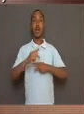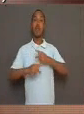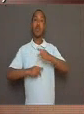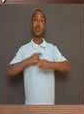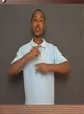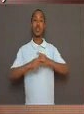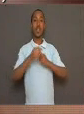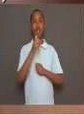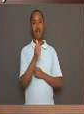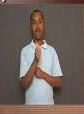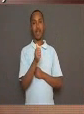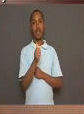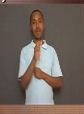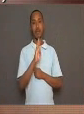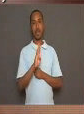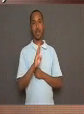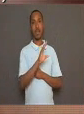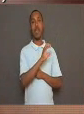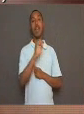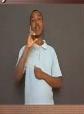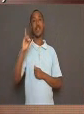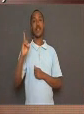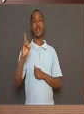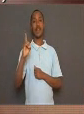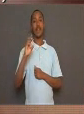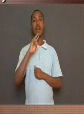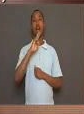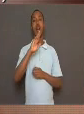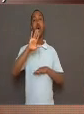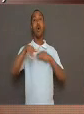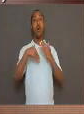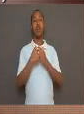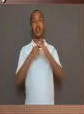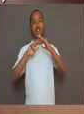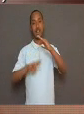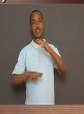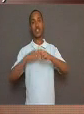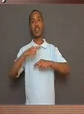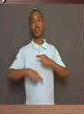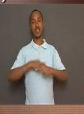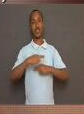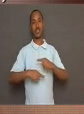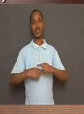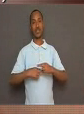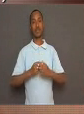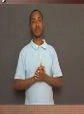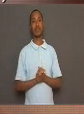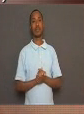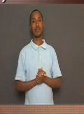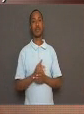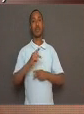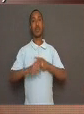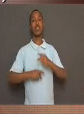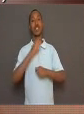Processes A, B, and D are all reduction reactions.